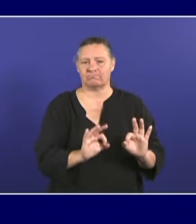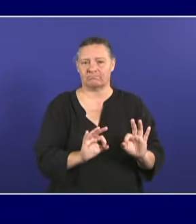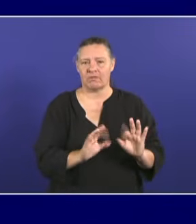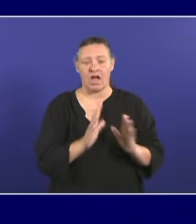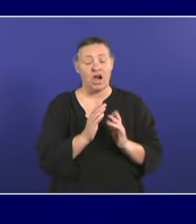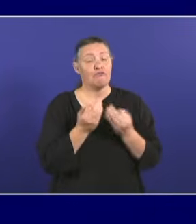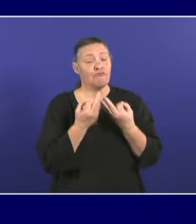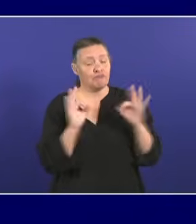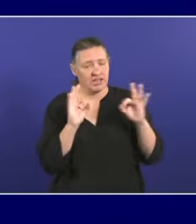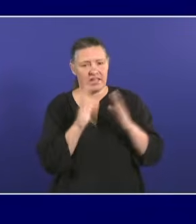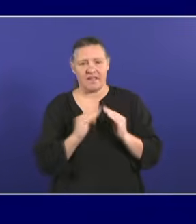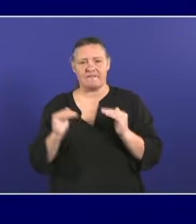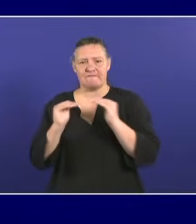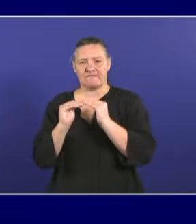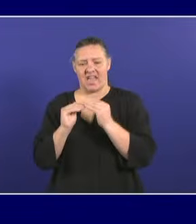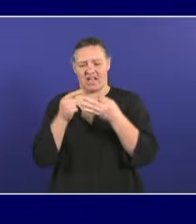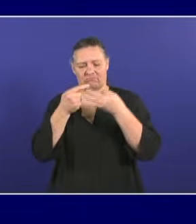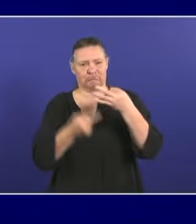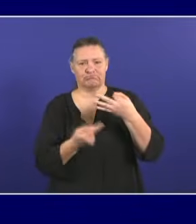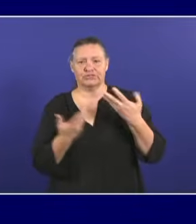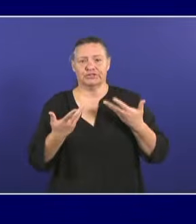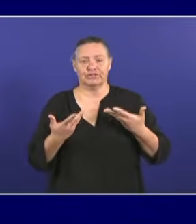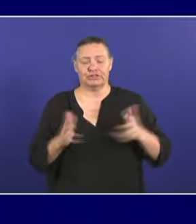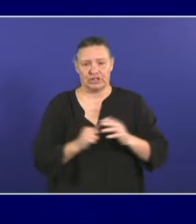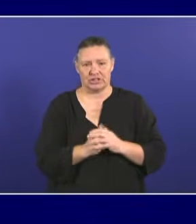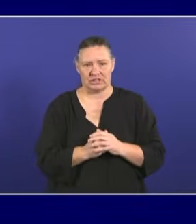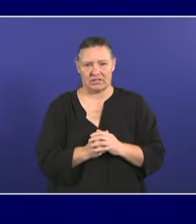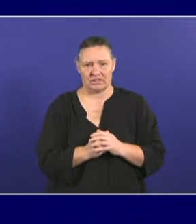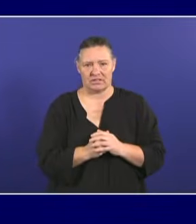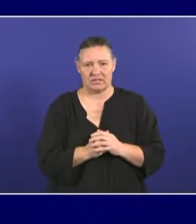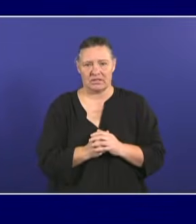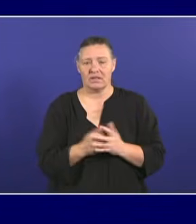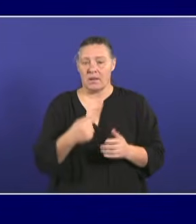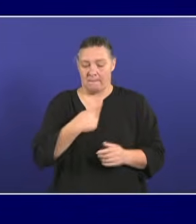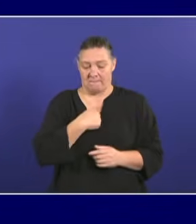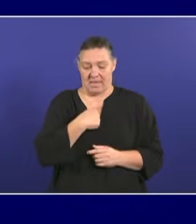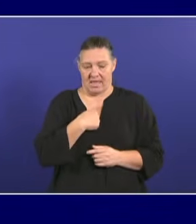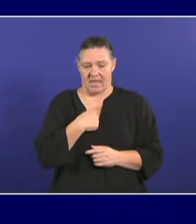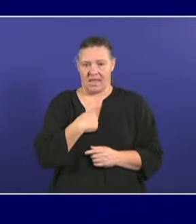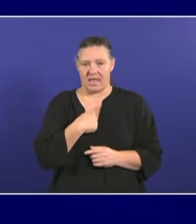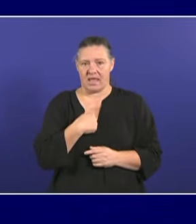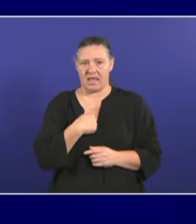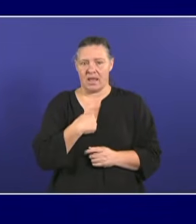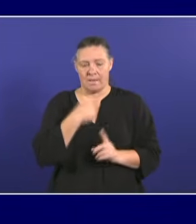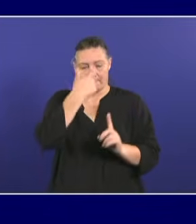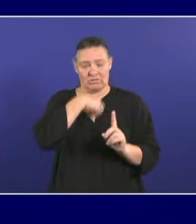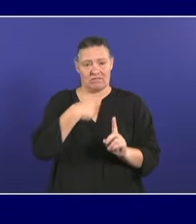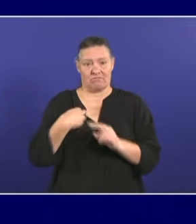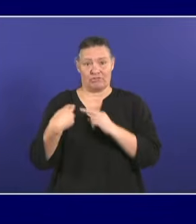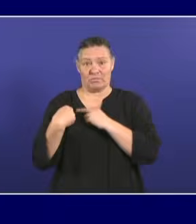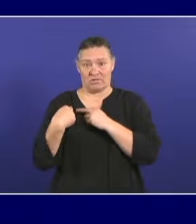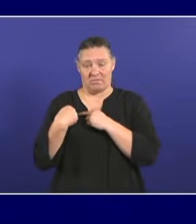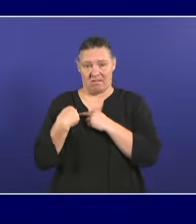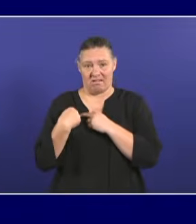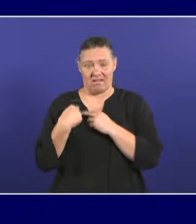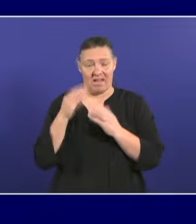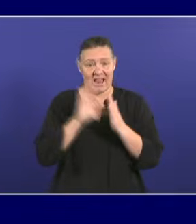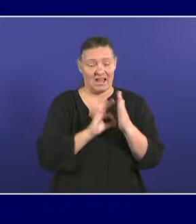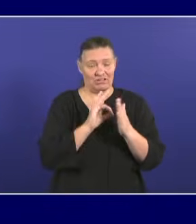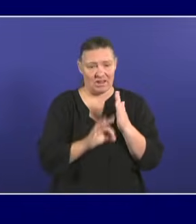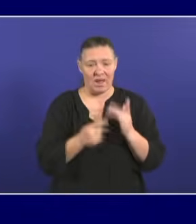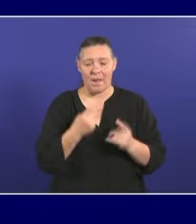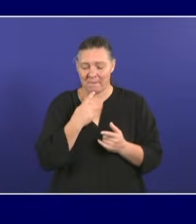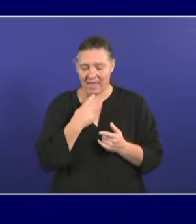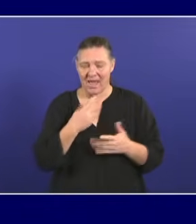and fair. As presiding officer of the Federal Council election, it gives me great pleasure to announce